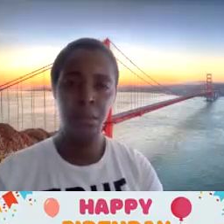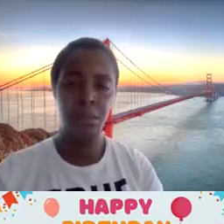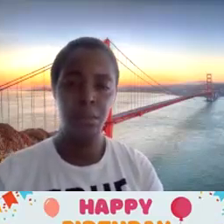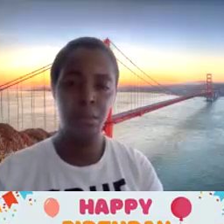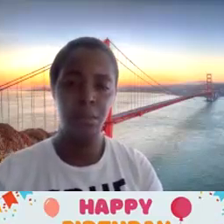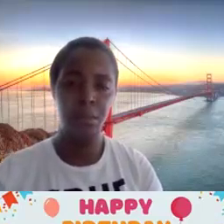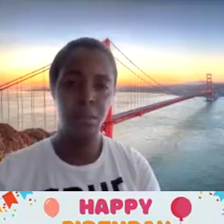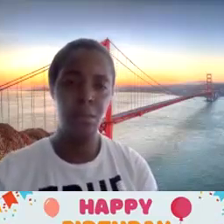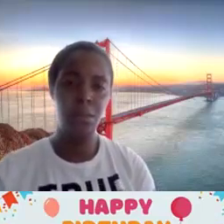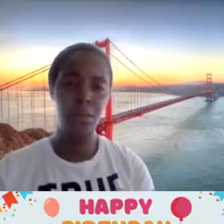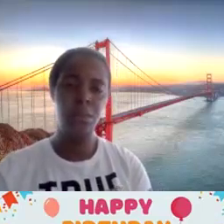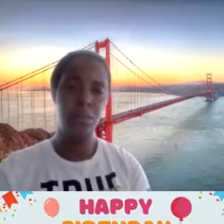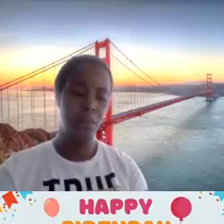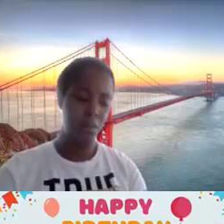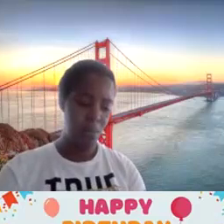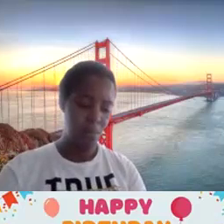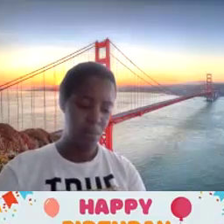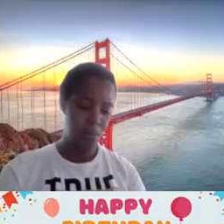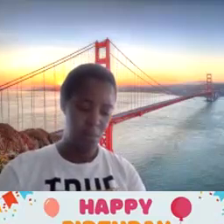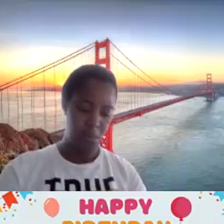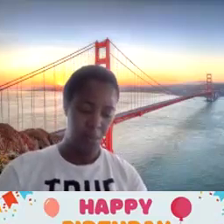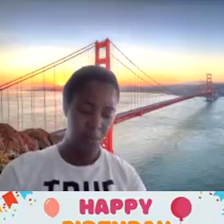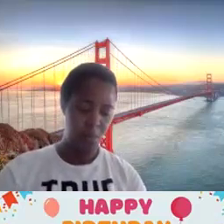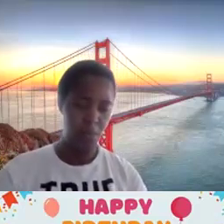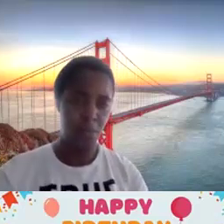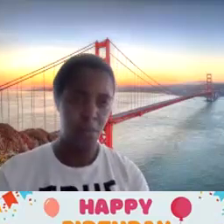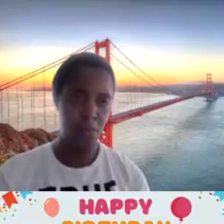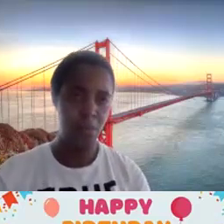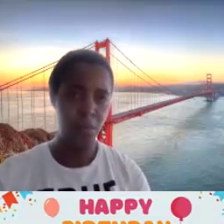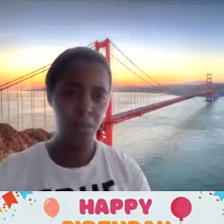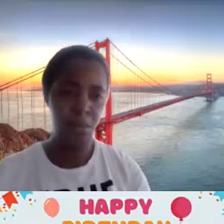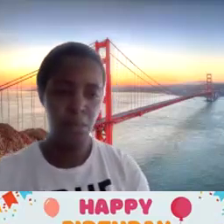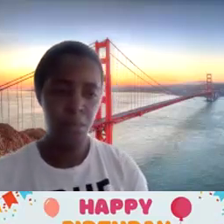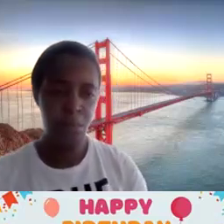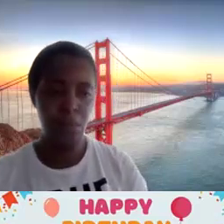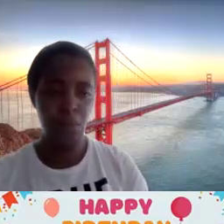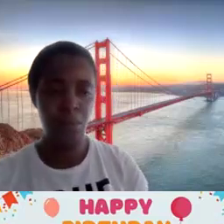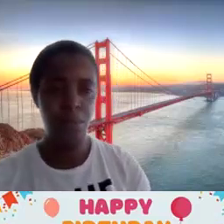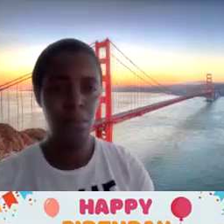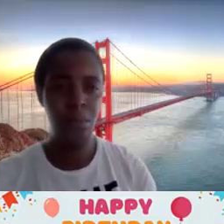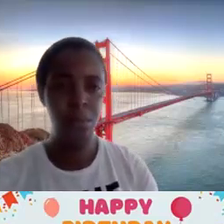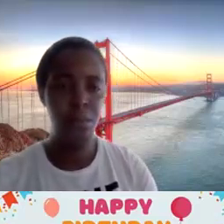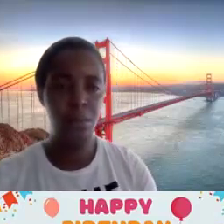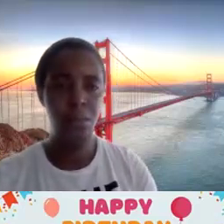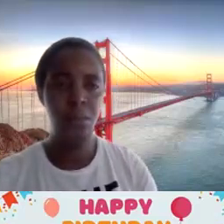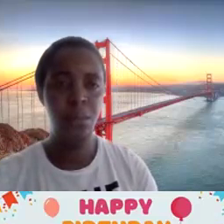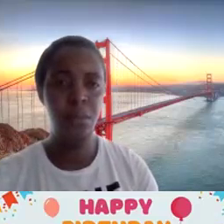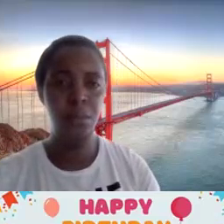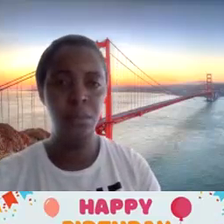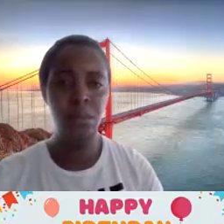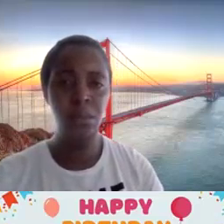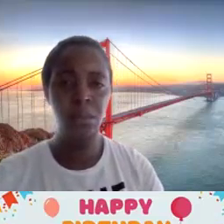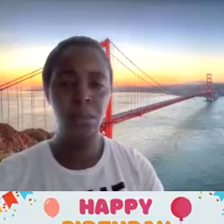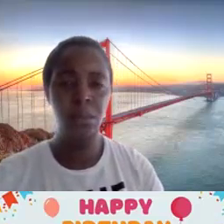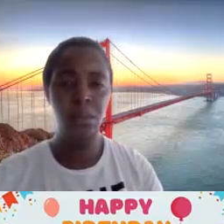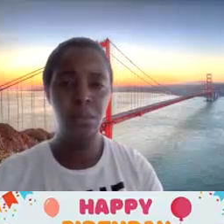on Monday for review. And again, this has the changes so it can be very clear to everyone that our policy otherwise is the